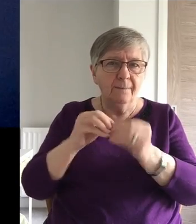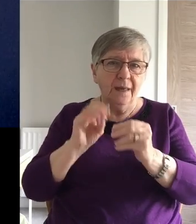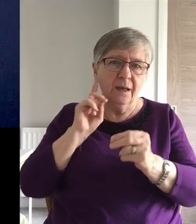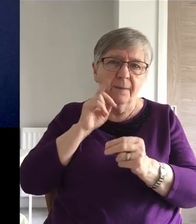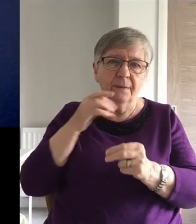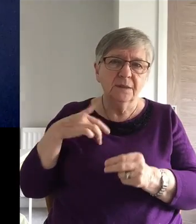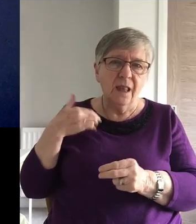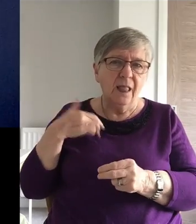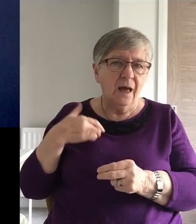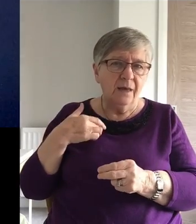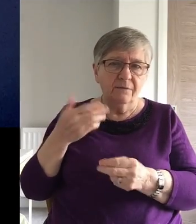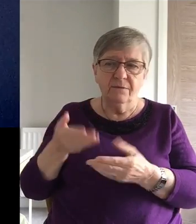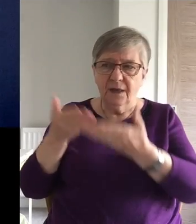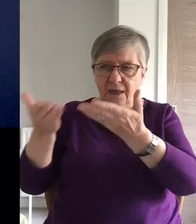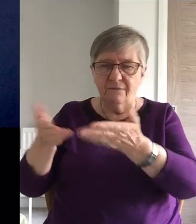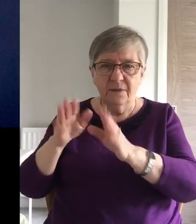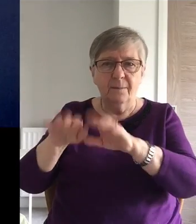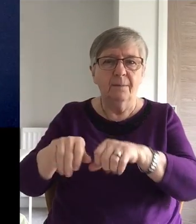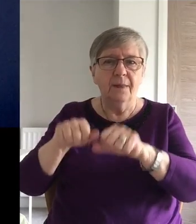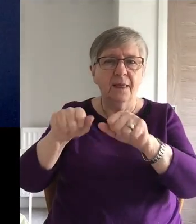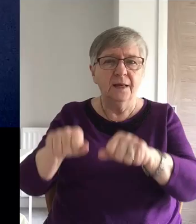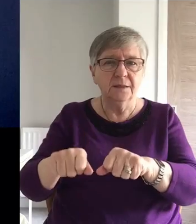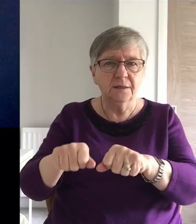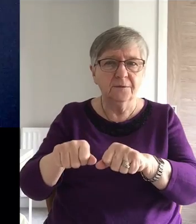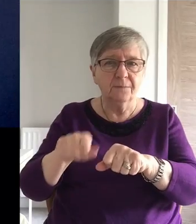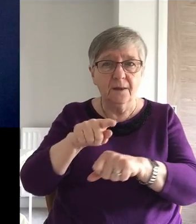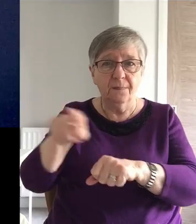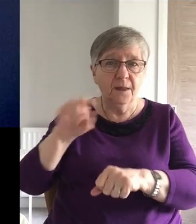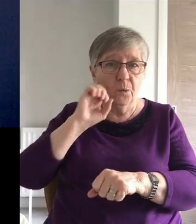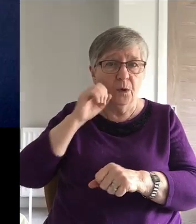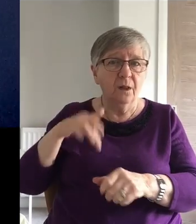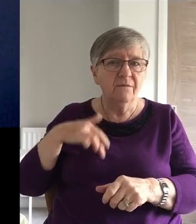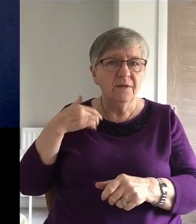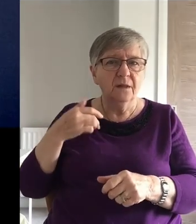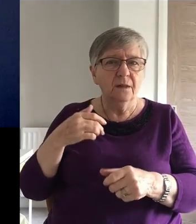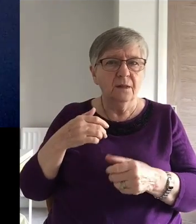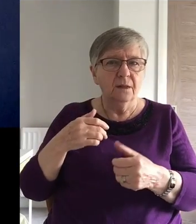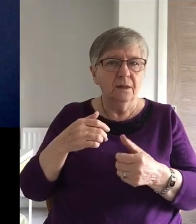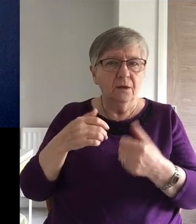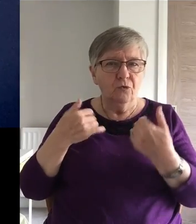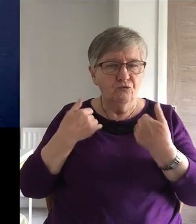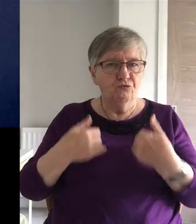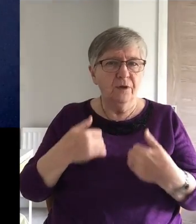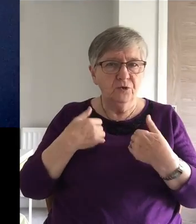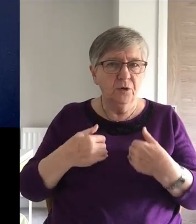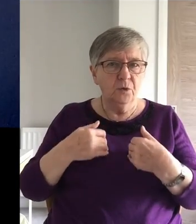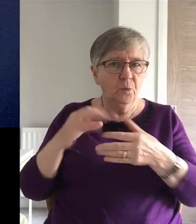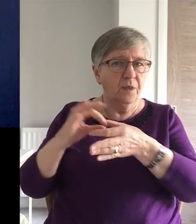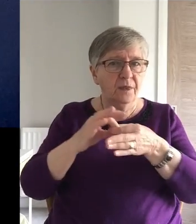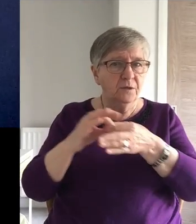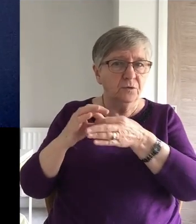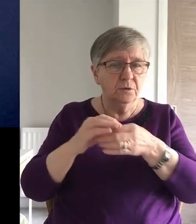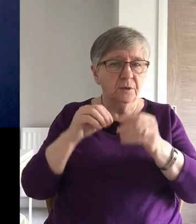lives blessed, that they would feel richer for engaging with your people and with your